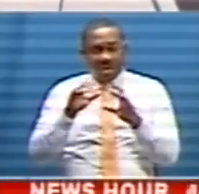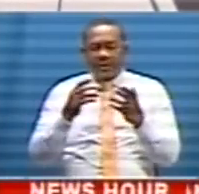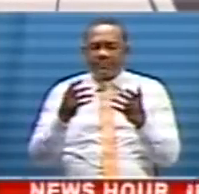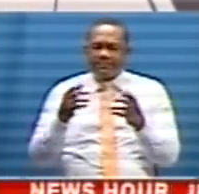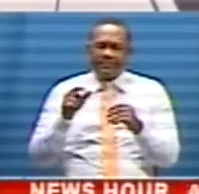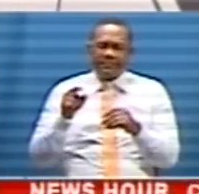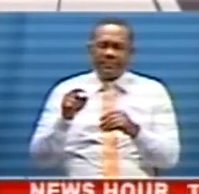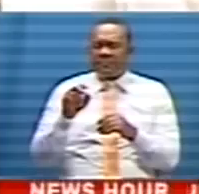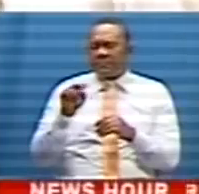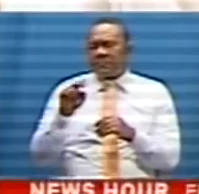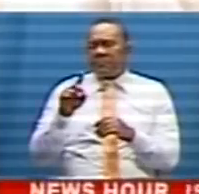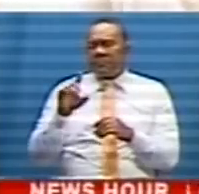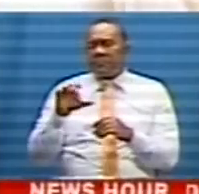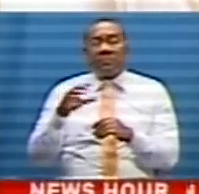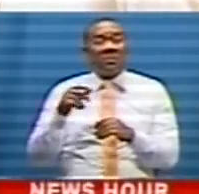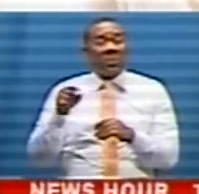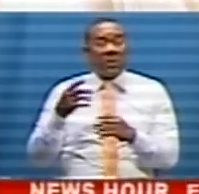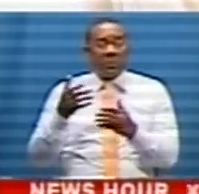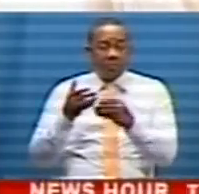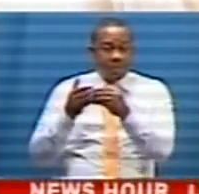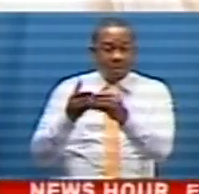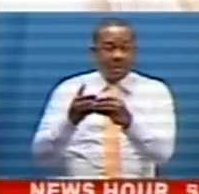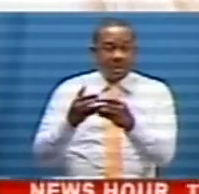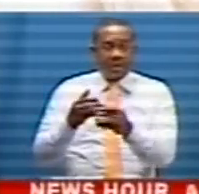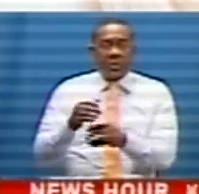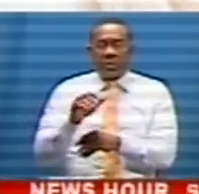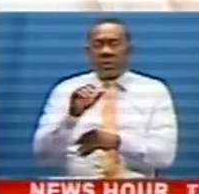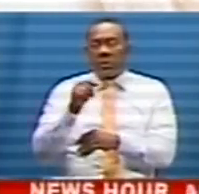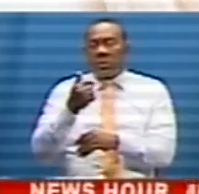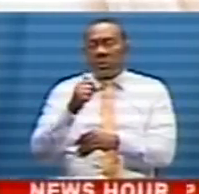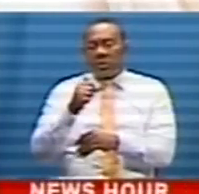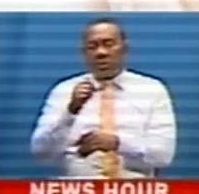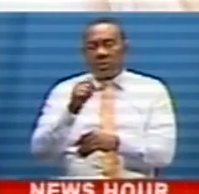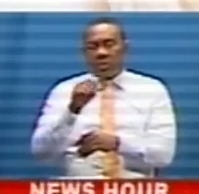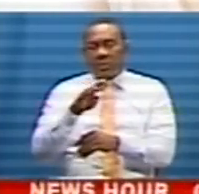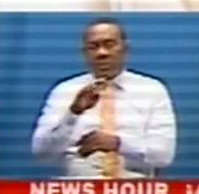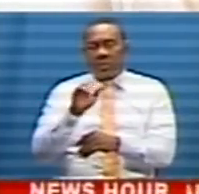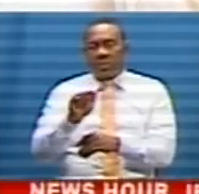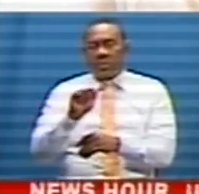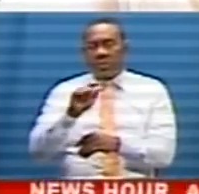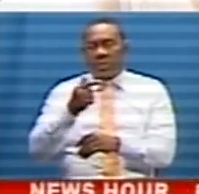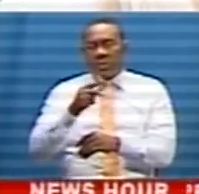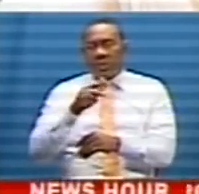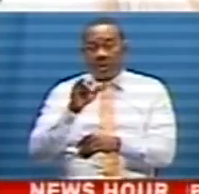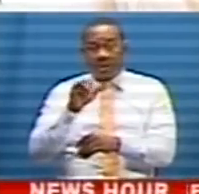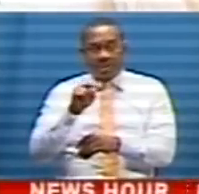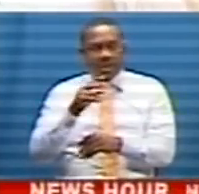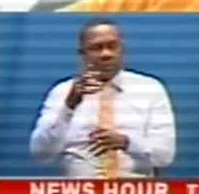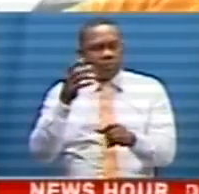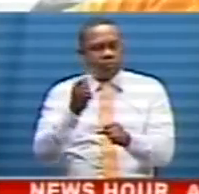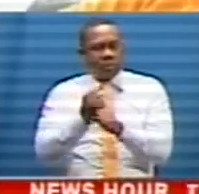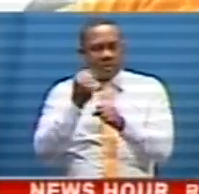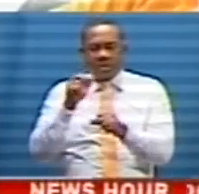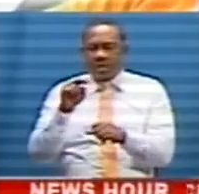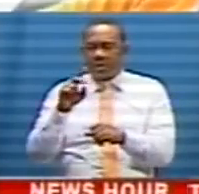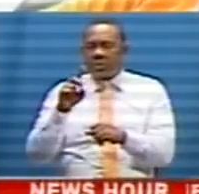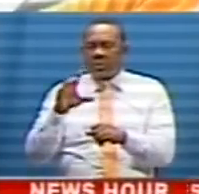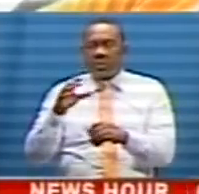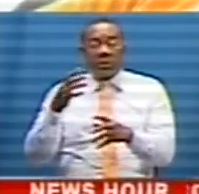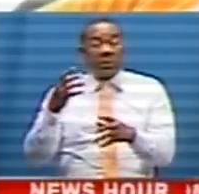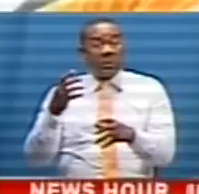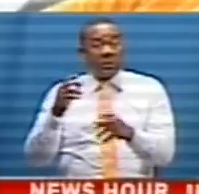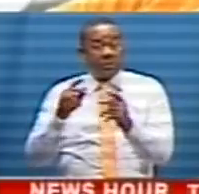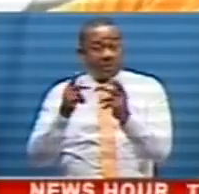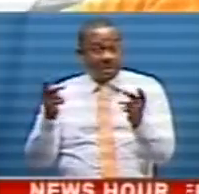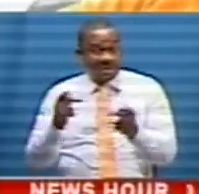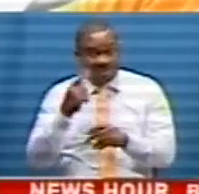see him playing a major role in the campaign to secure Mr. Bagbin a win as flag bearer for the NDC party for the